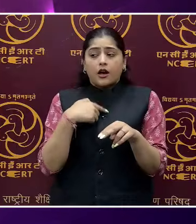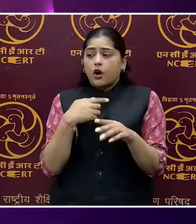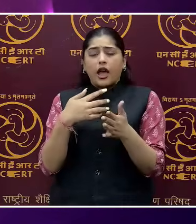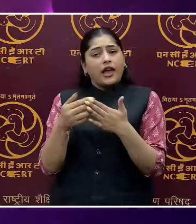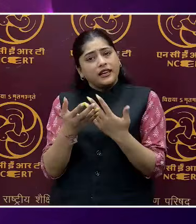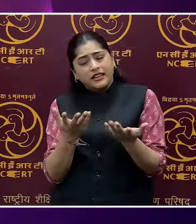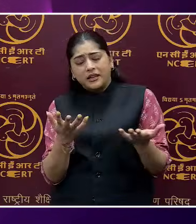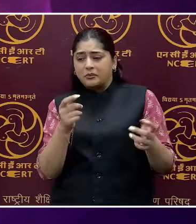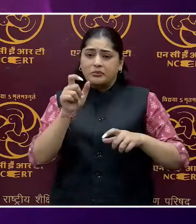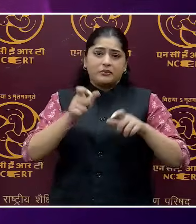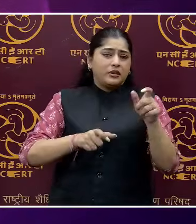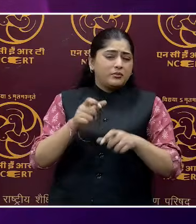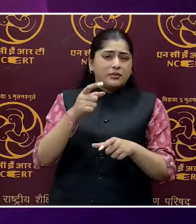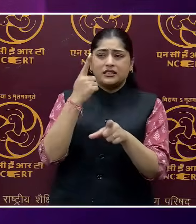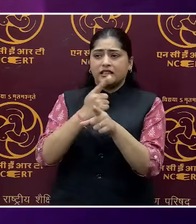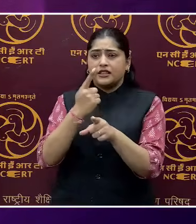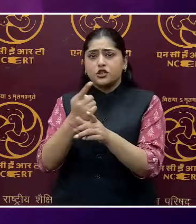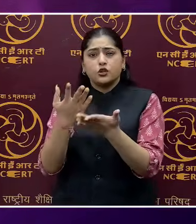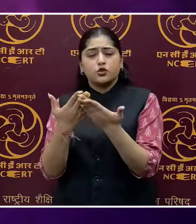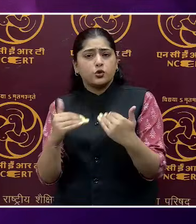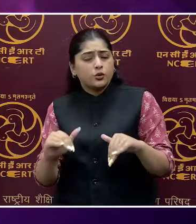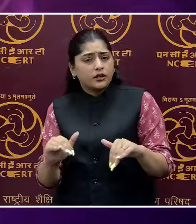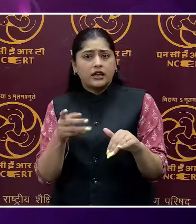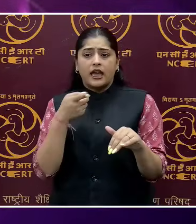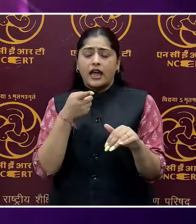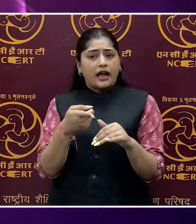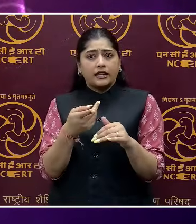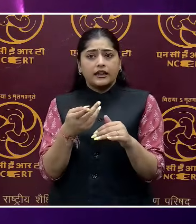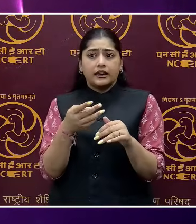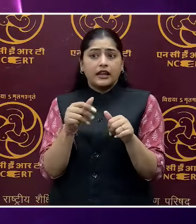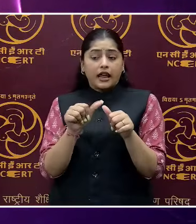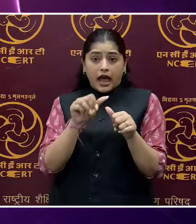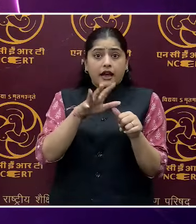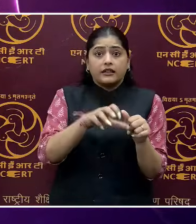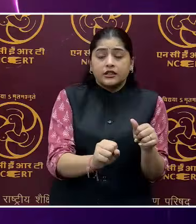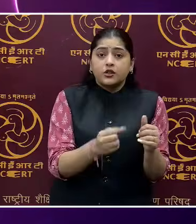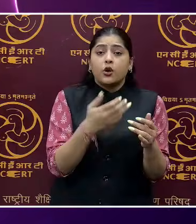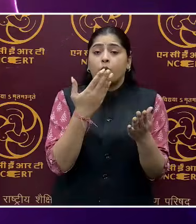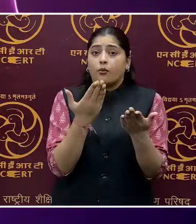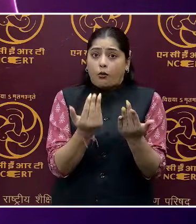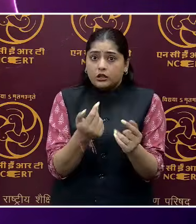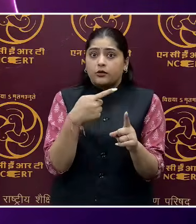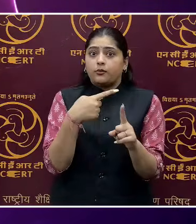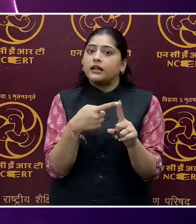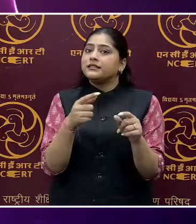or students or teachers can access virtual labs in a very safe and guided manner.